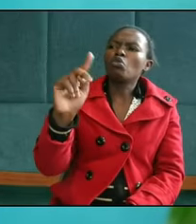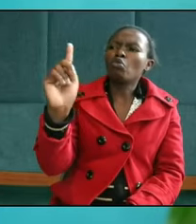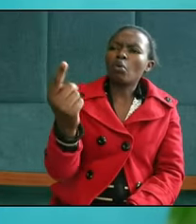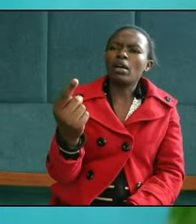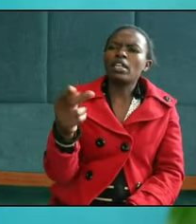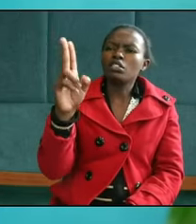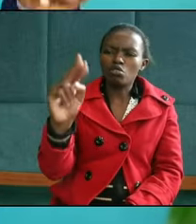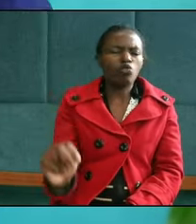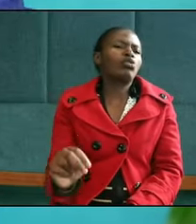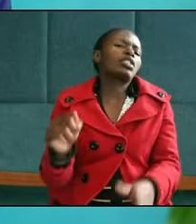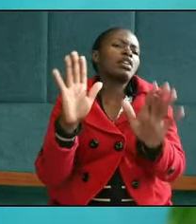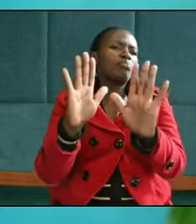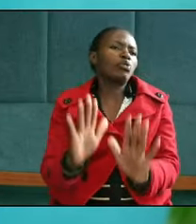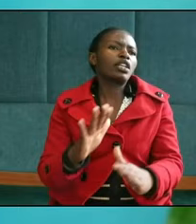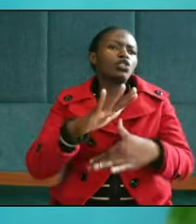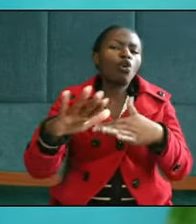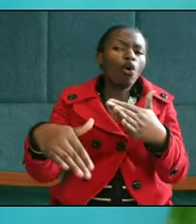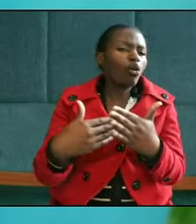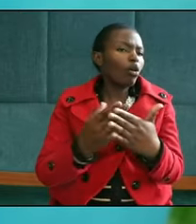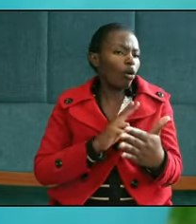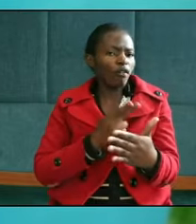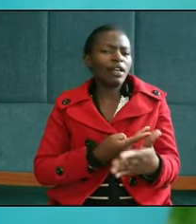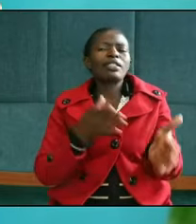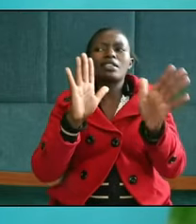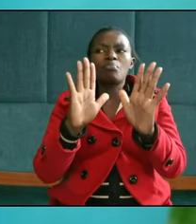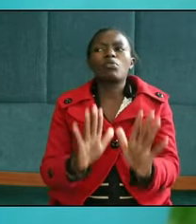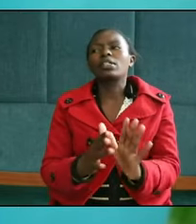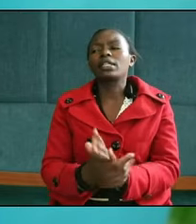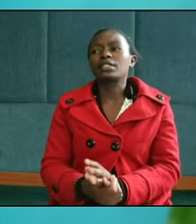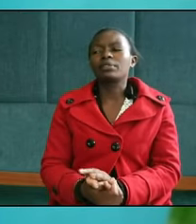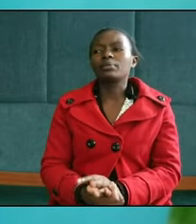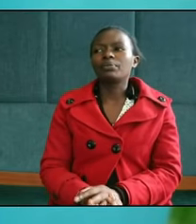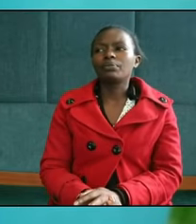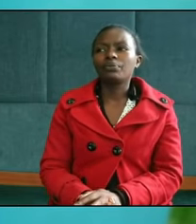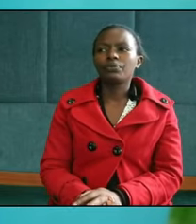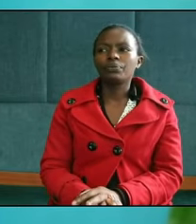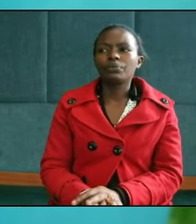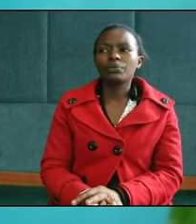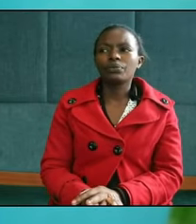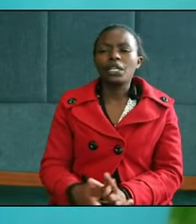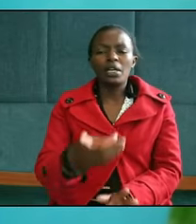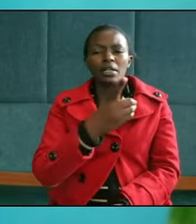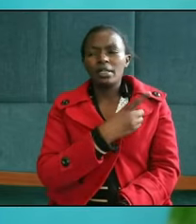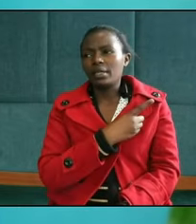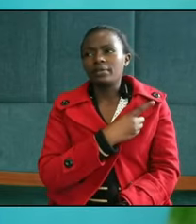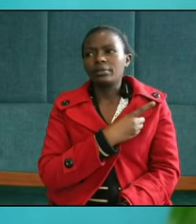such a word in the Church of God. No one. Dear saints, the question